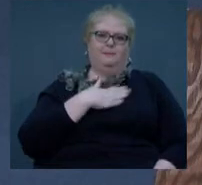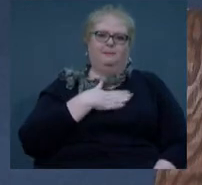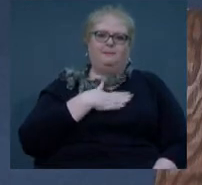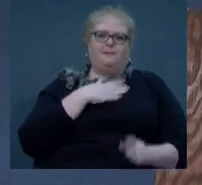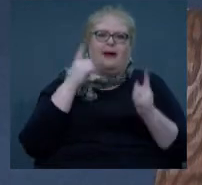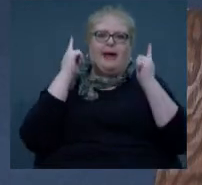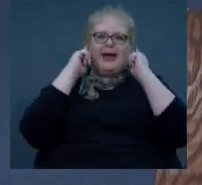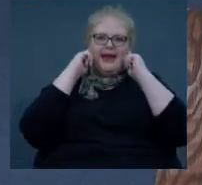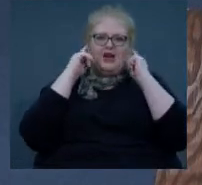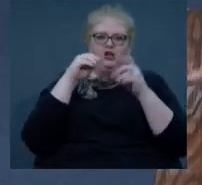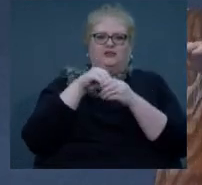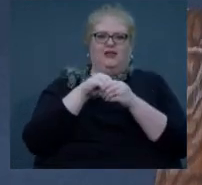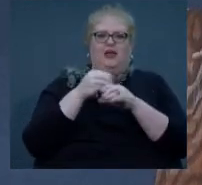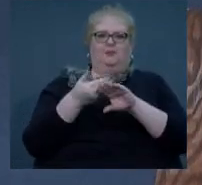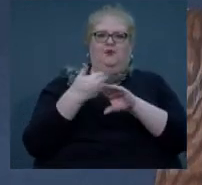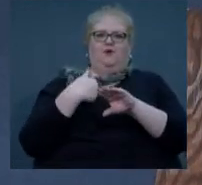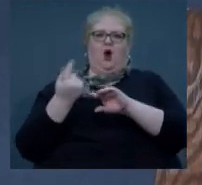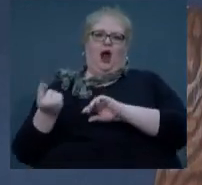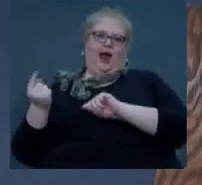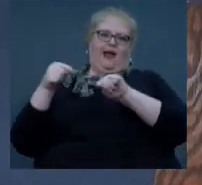save the world.